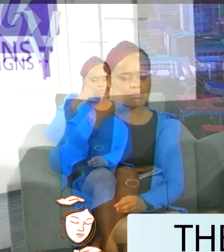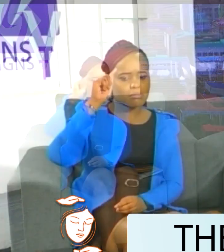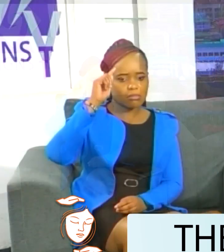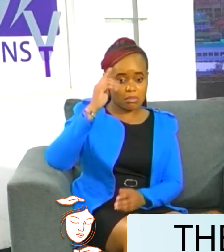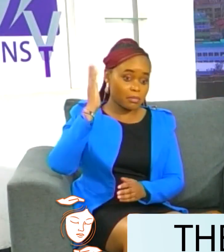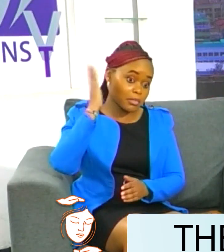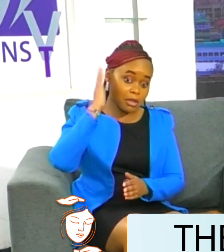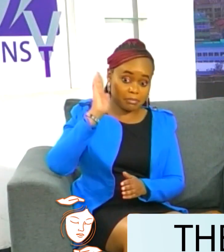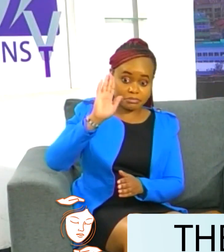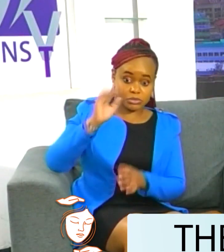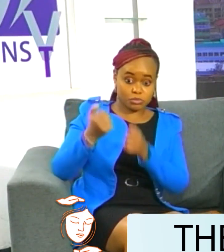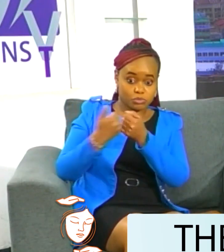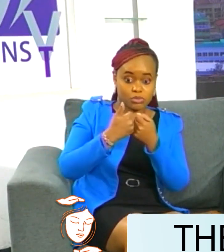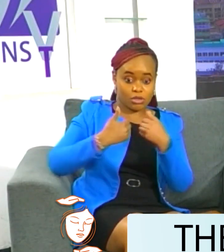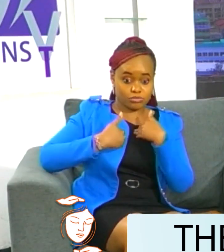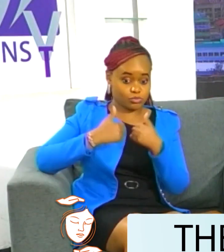Okay.